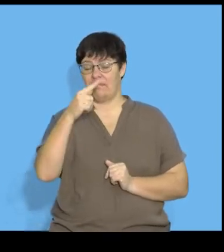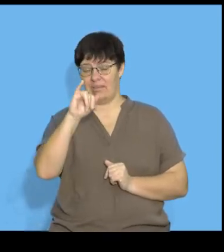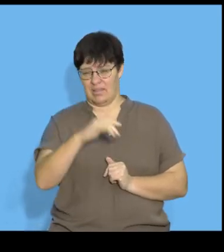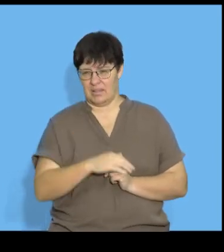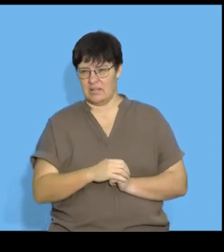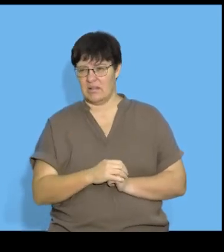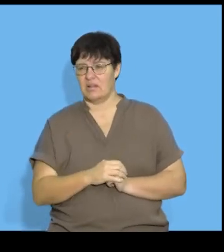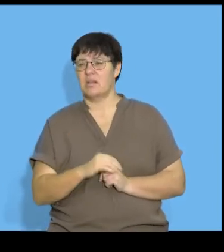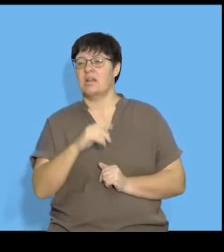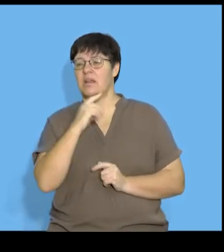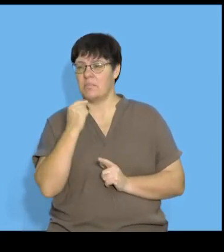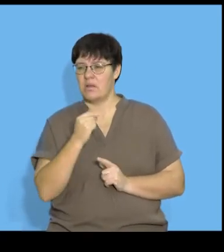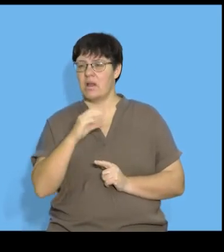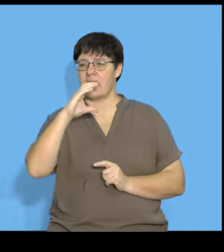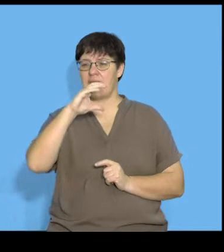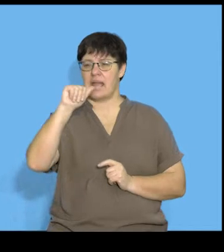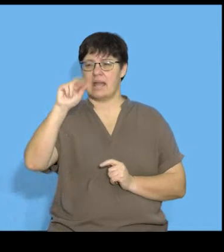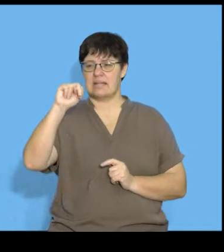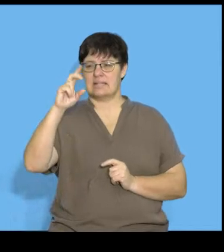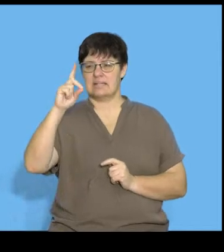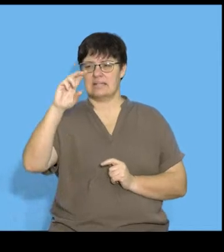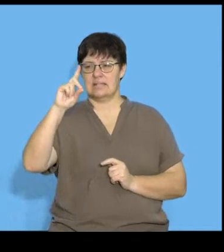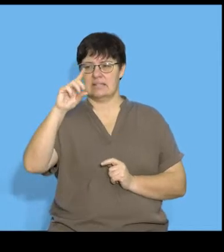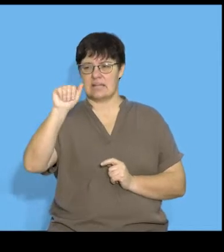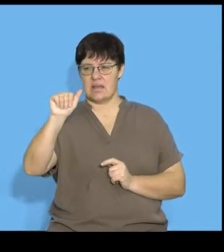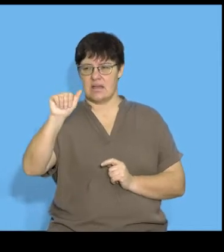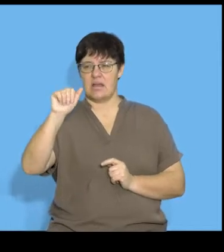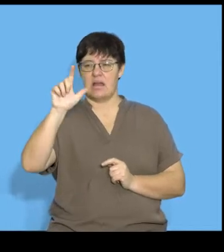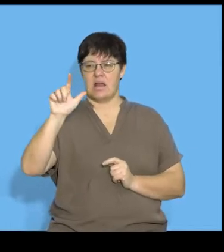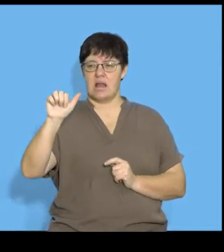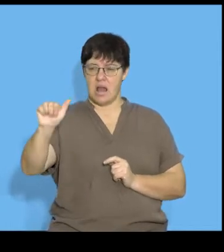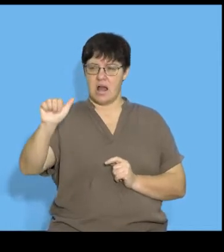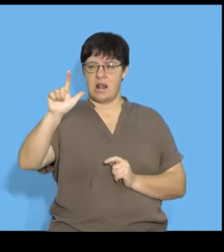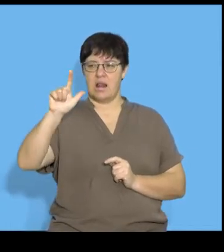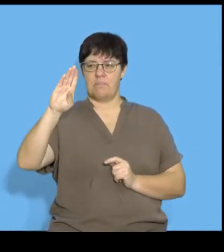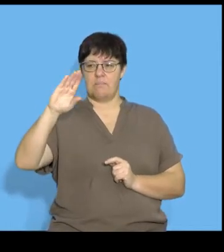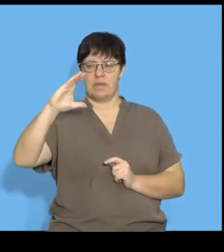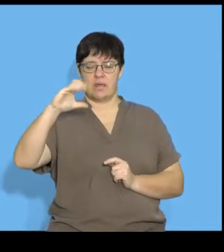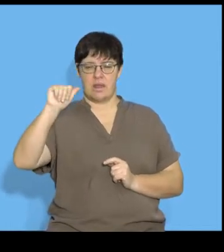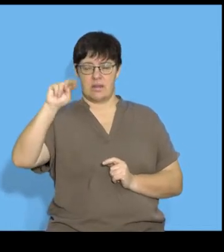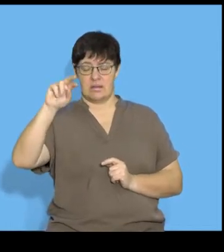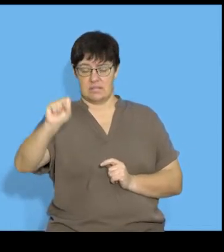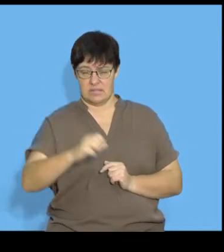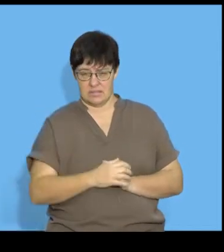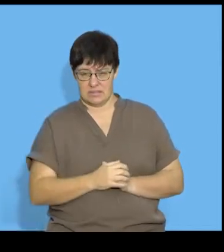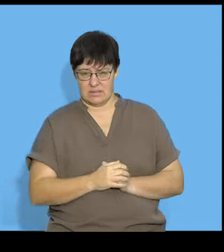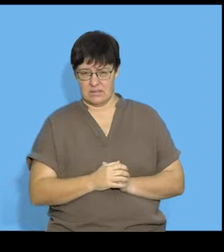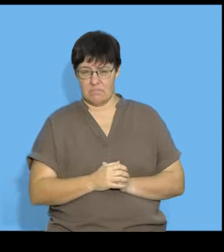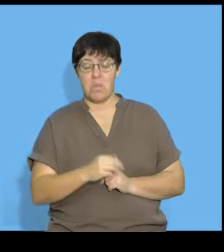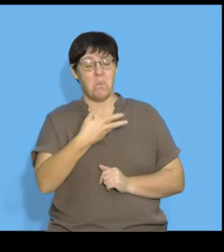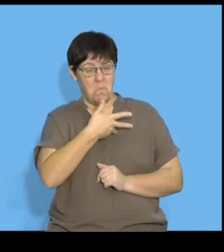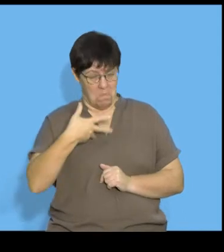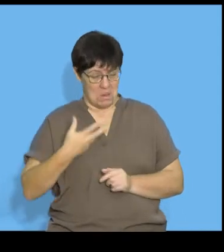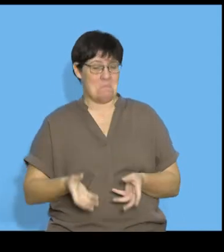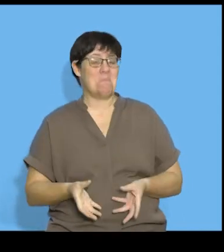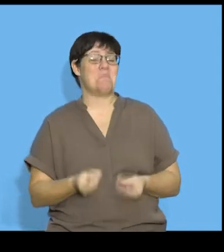the fungus Candida albicans. Now, the first one is unfortunately very common in women,